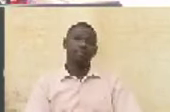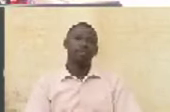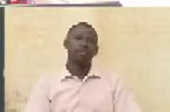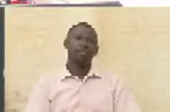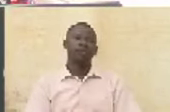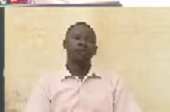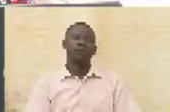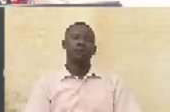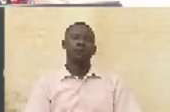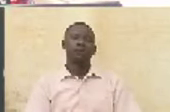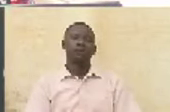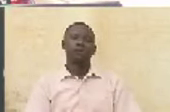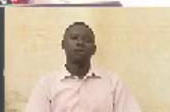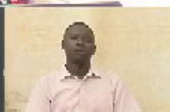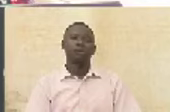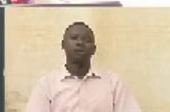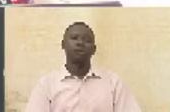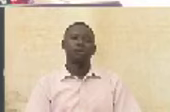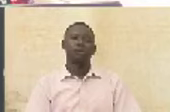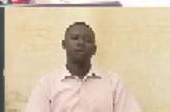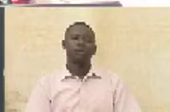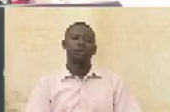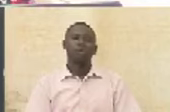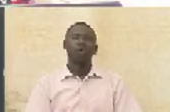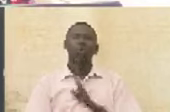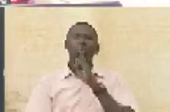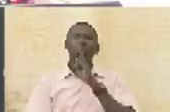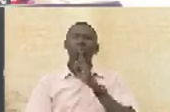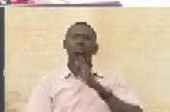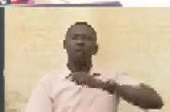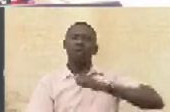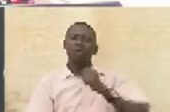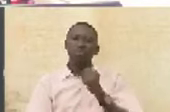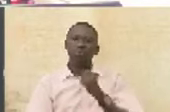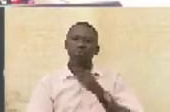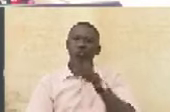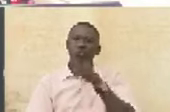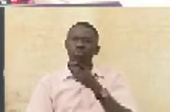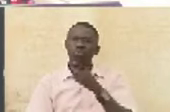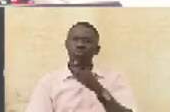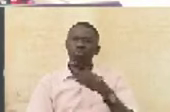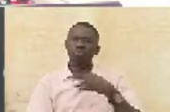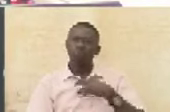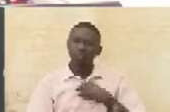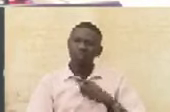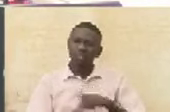Kanilai, who was the one that refused for you people to pray?